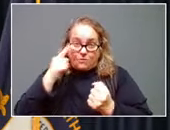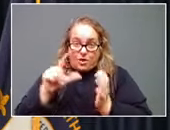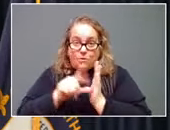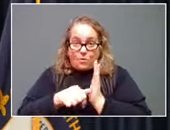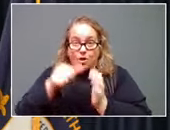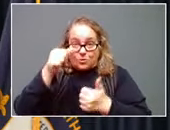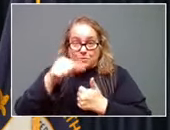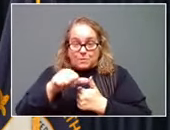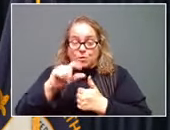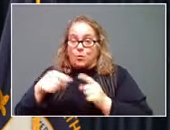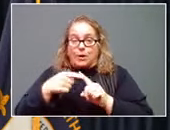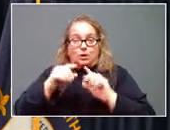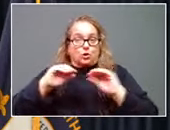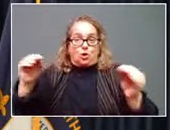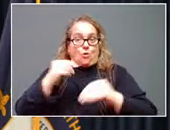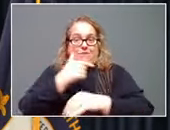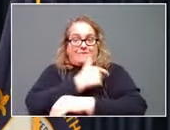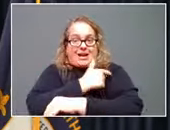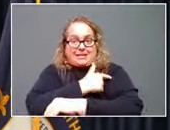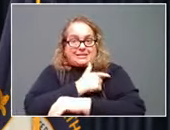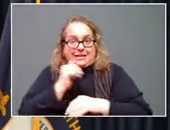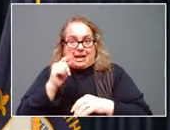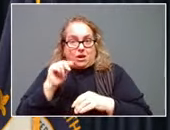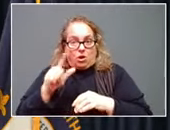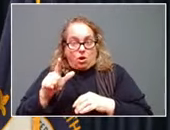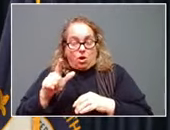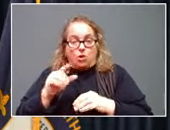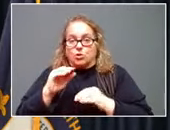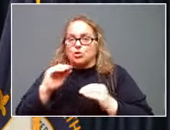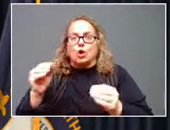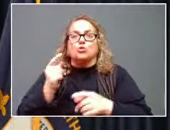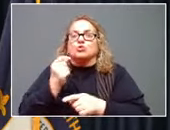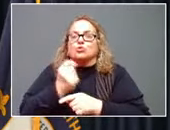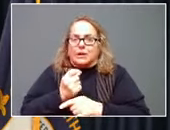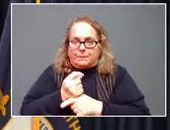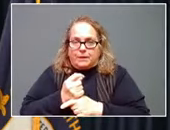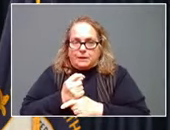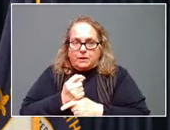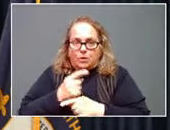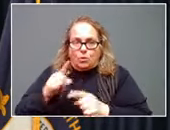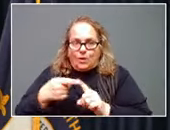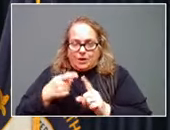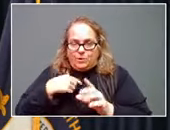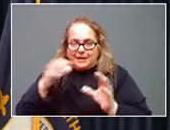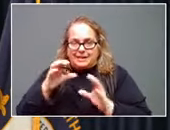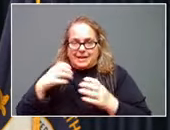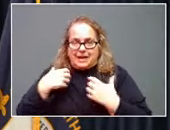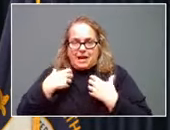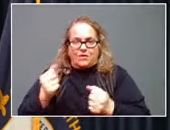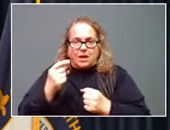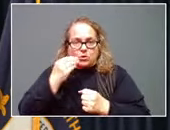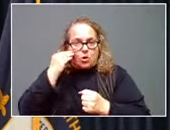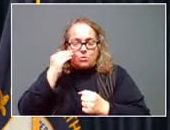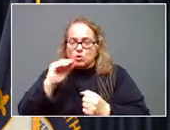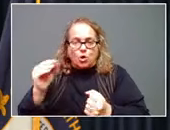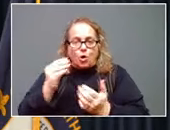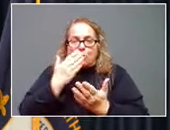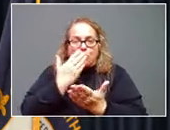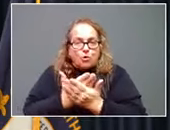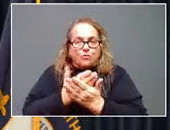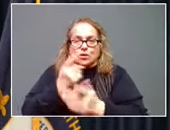were no vaccines, not even a hint. In fact, there were no treatments when we did healthy at home. We didn't have one proven treatment to help people